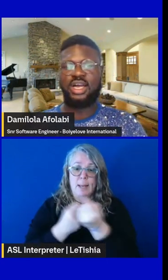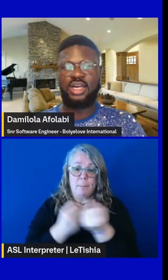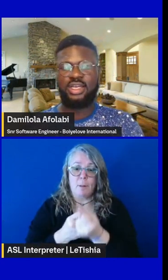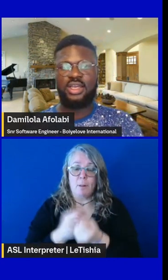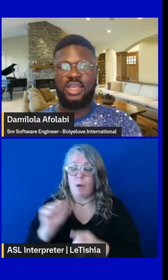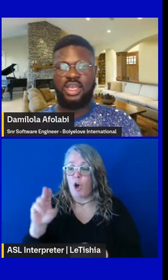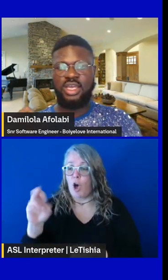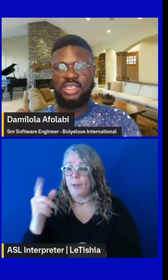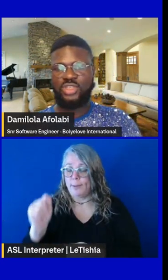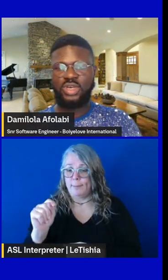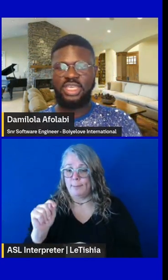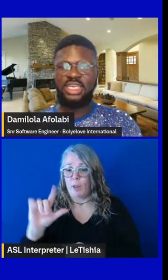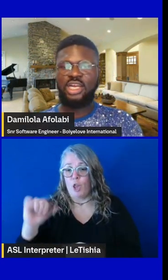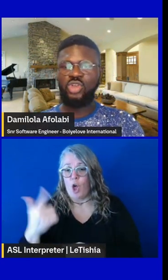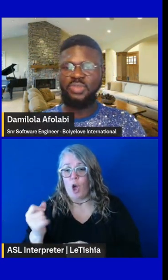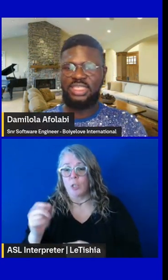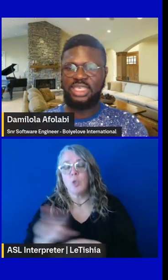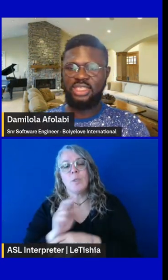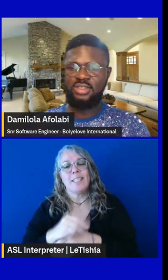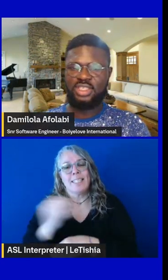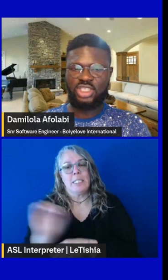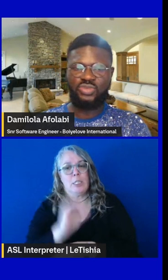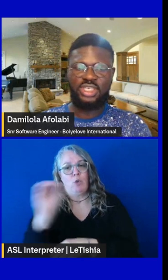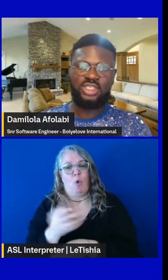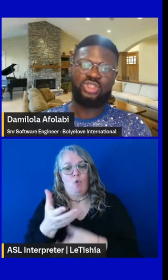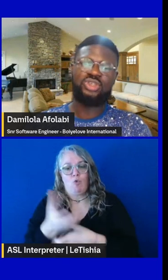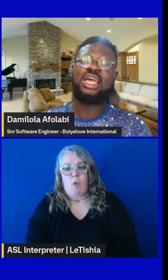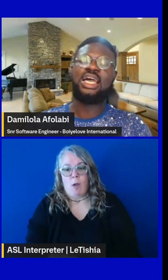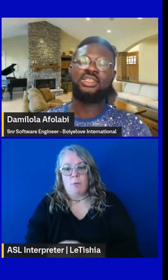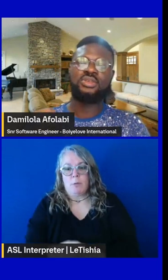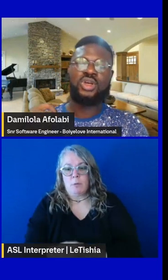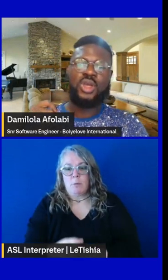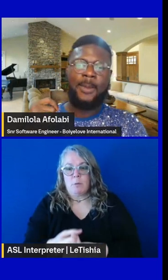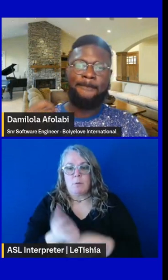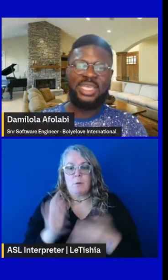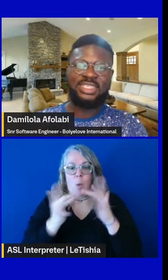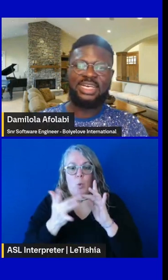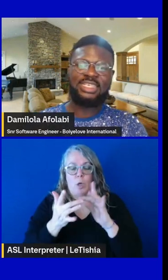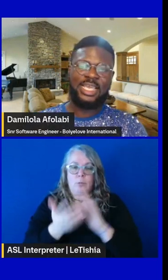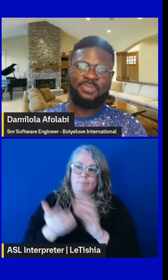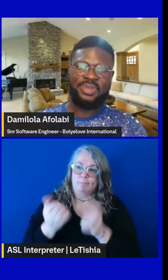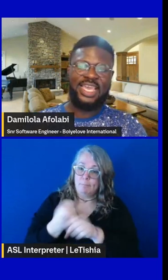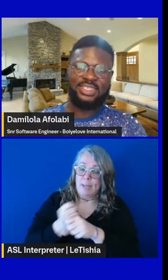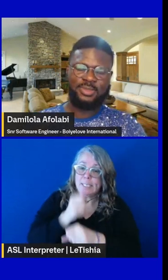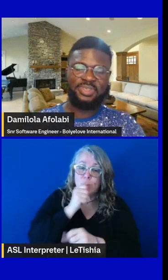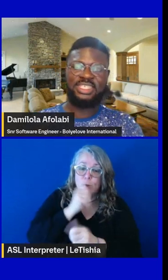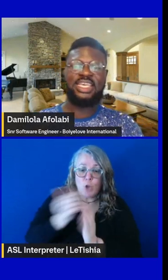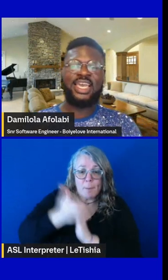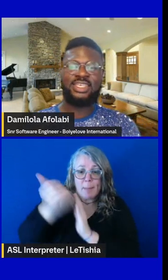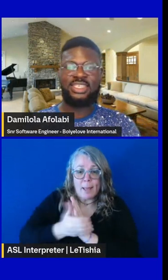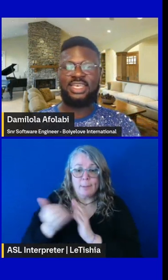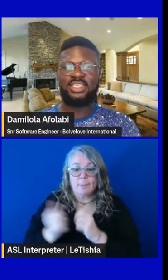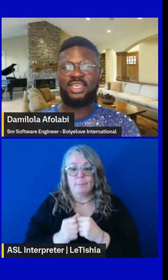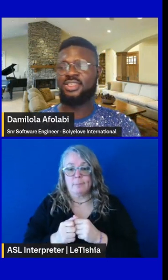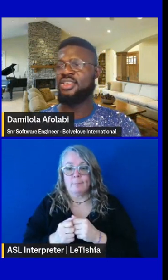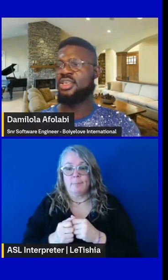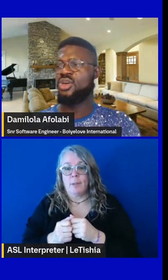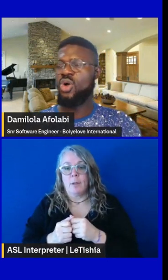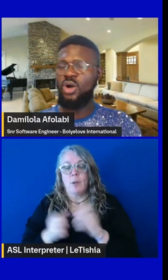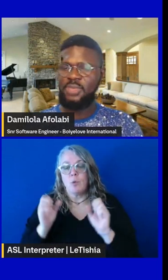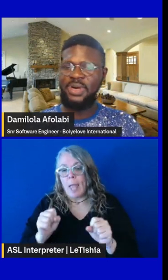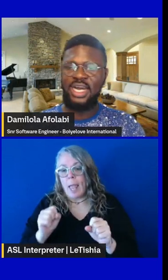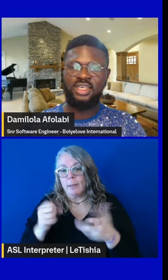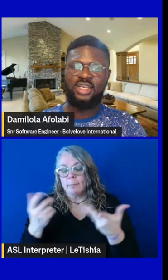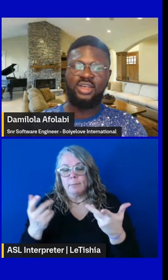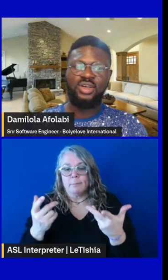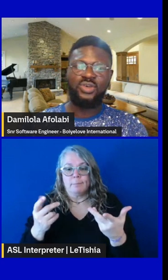trust networking and automating secrets. You can meet standards like PCI DSS